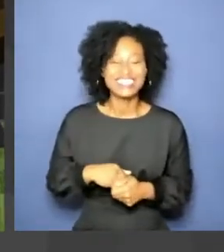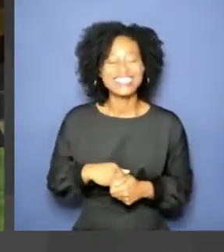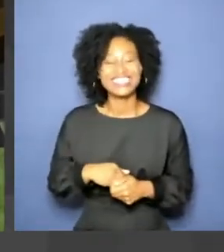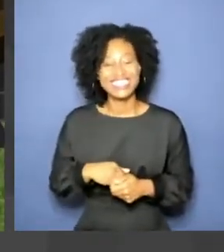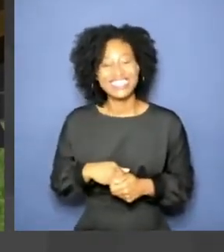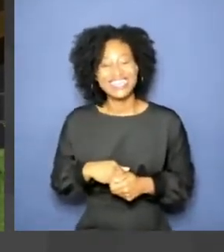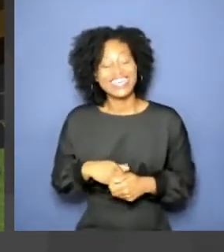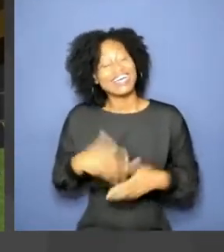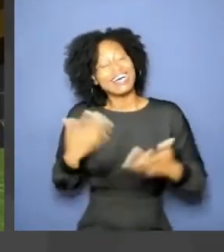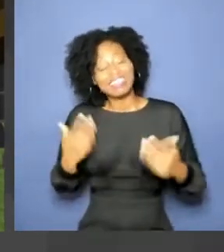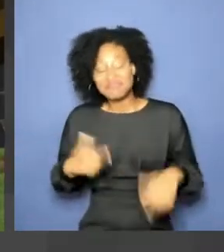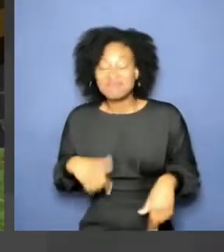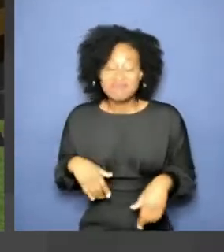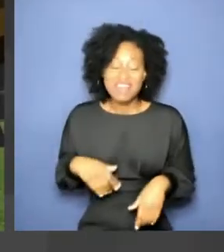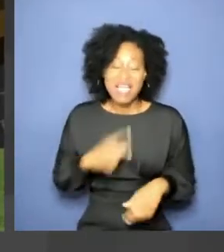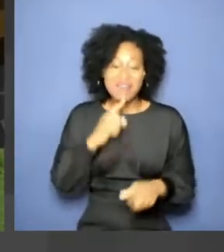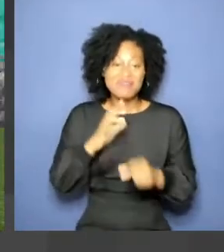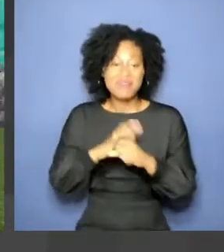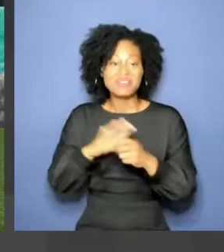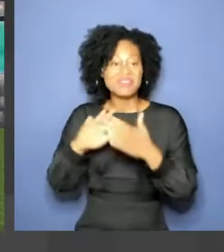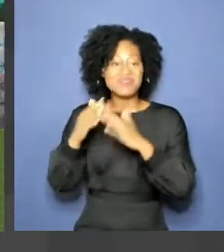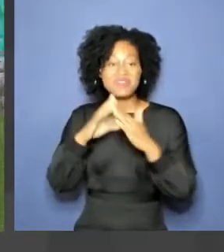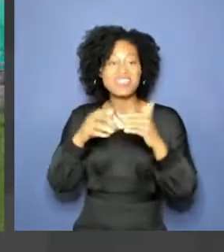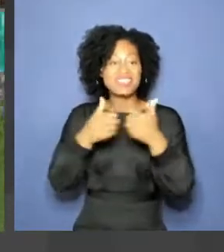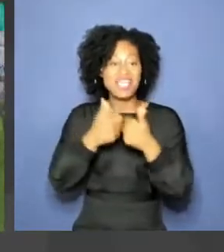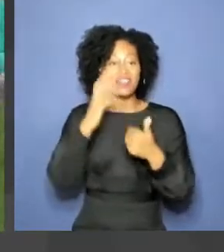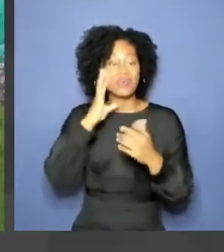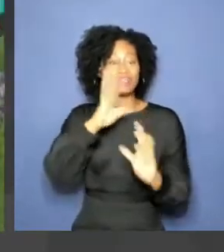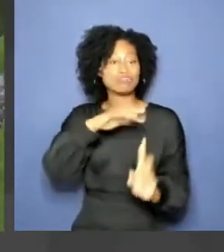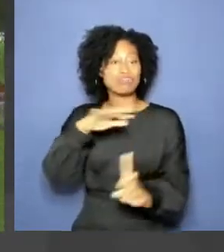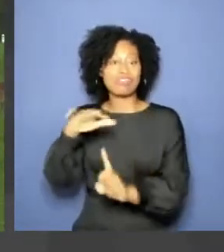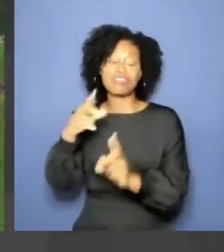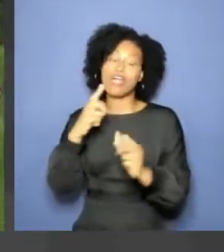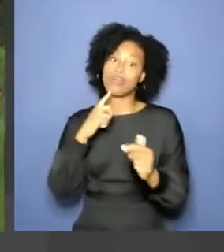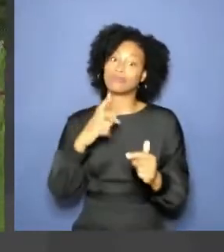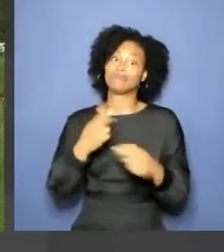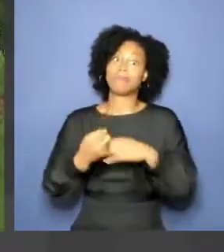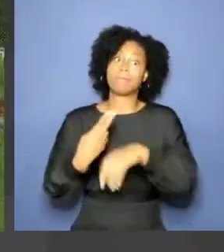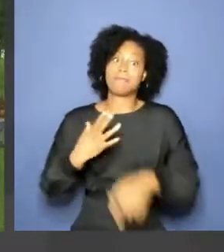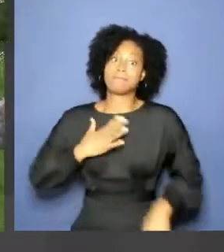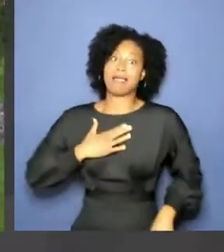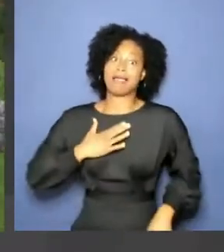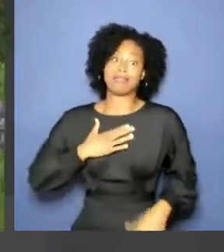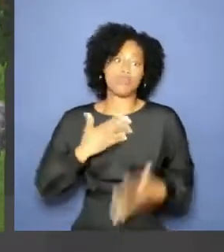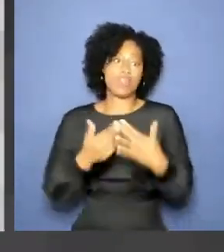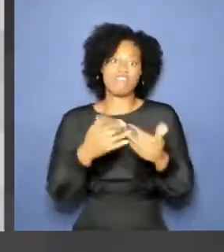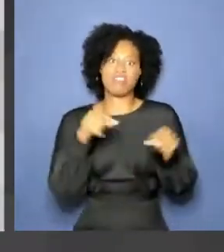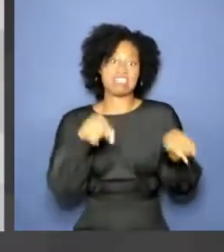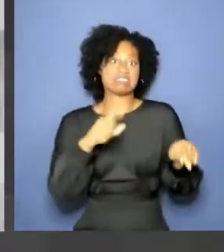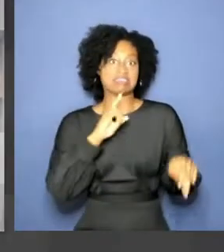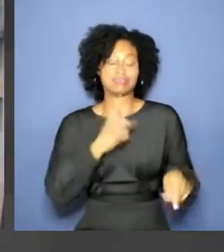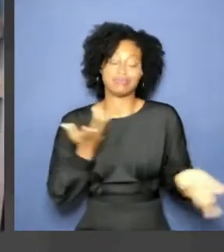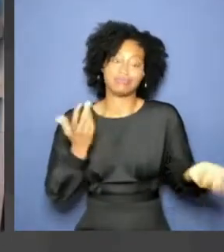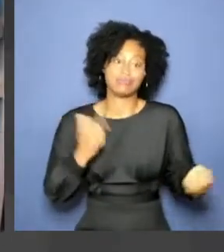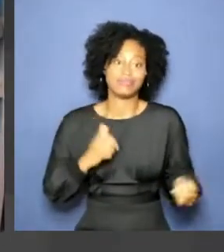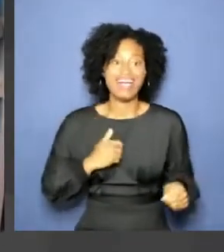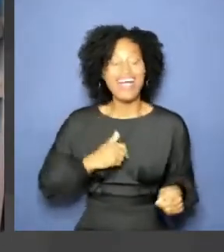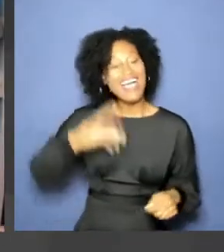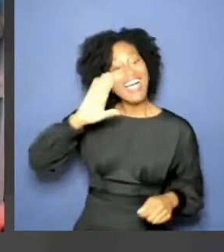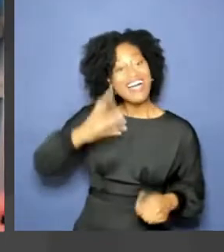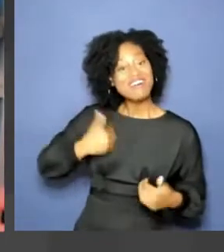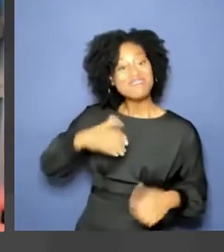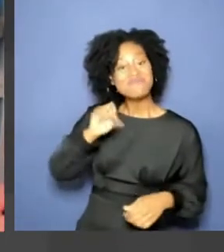Yeah, I can promise you that the community games that are about to be showcased are far, far better than whatever this is. My name is Scott,